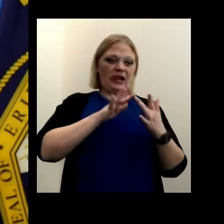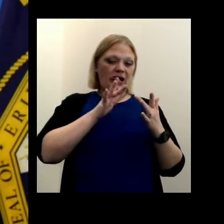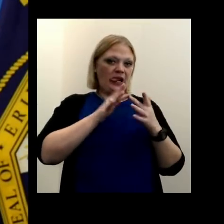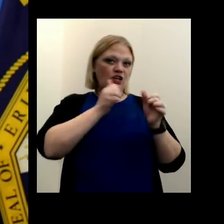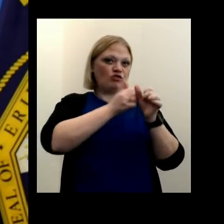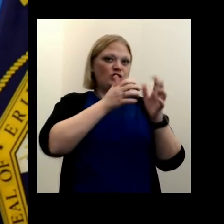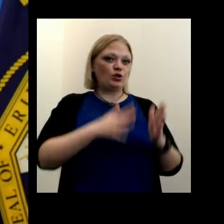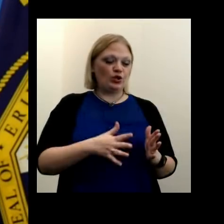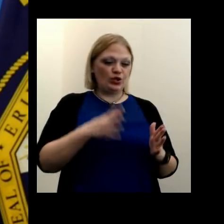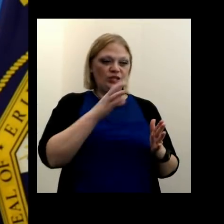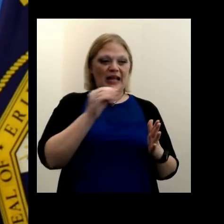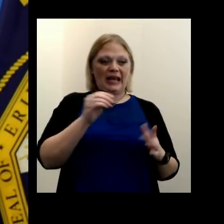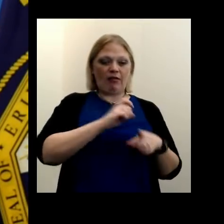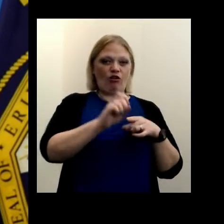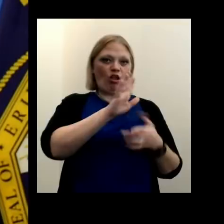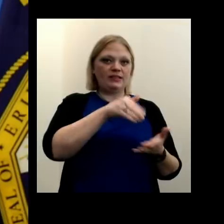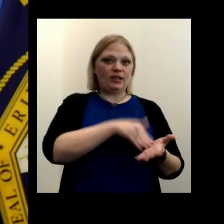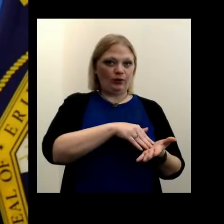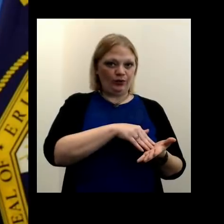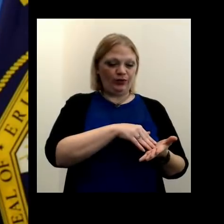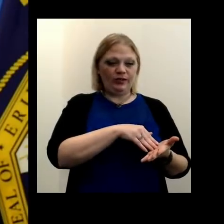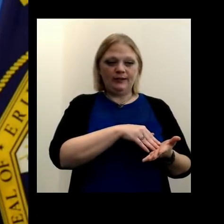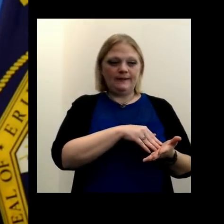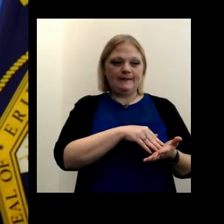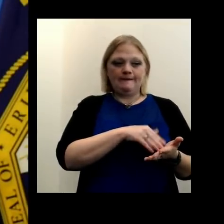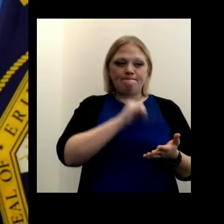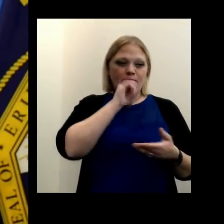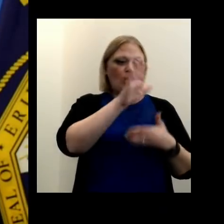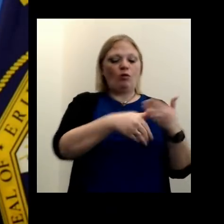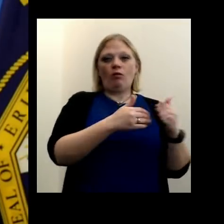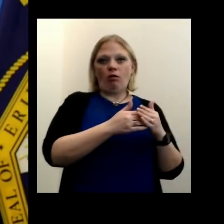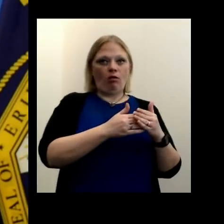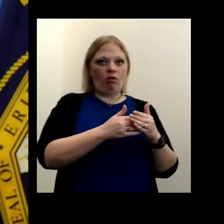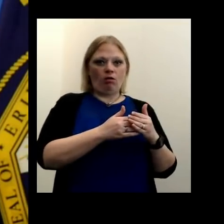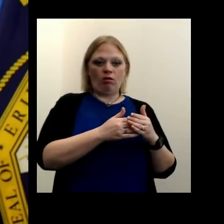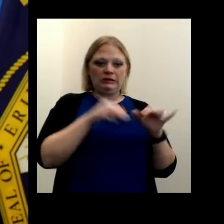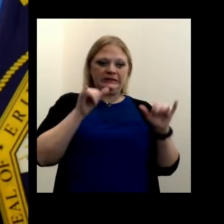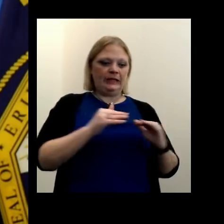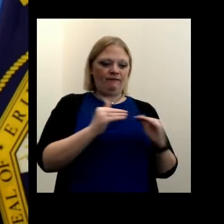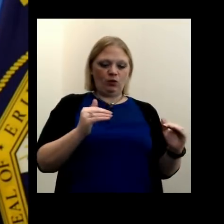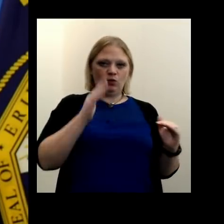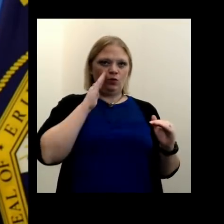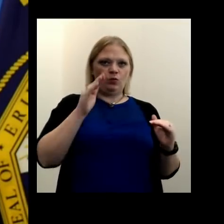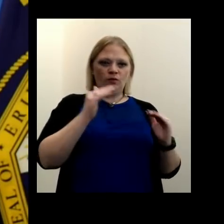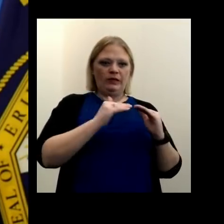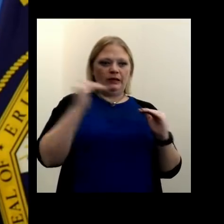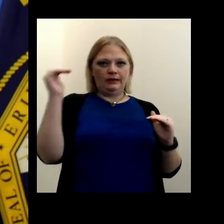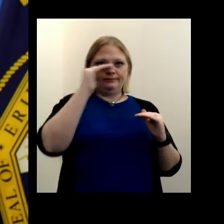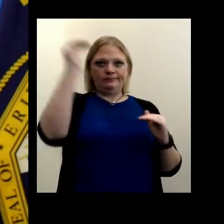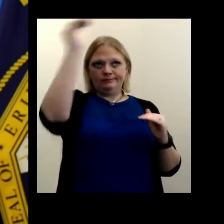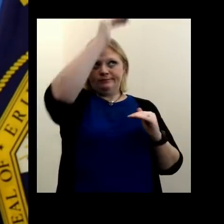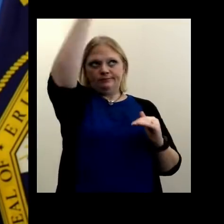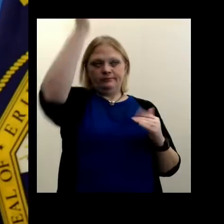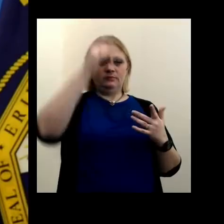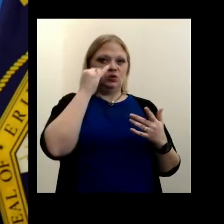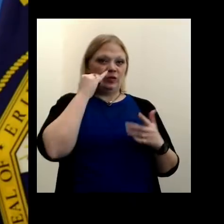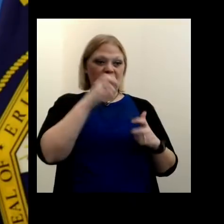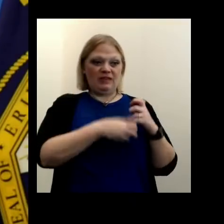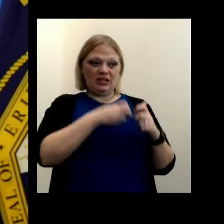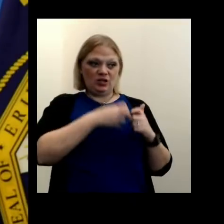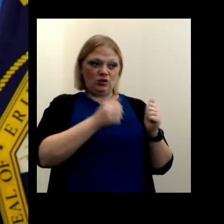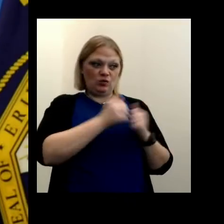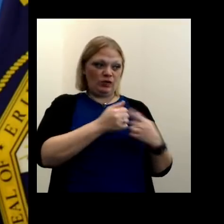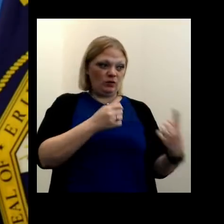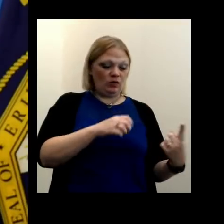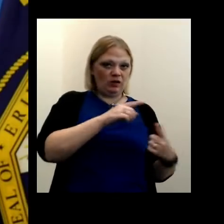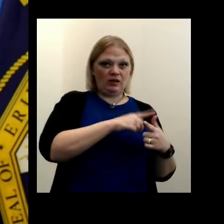tracers, and our call center. They're not going to all be on the same floors and stuff like that. They are going to be segregated, so if there was an issue with regards to one, it